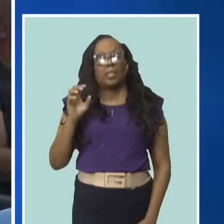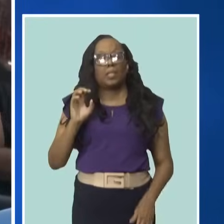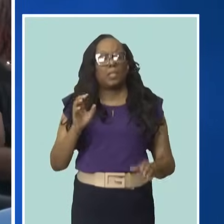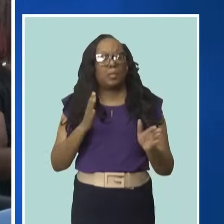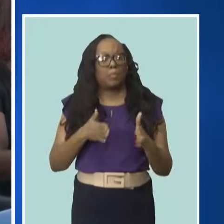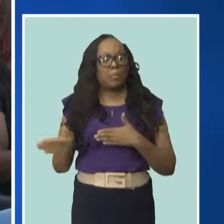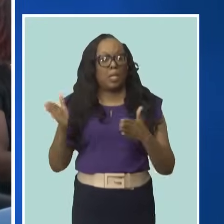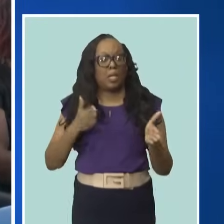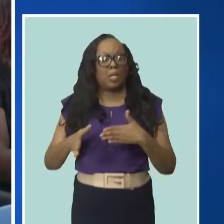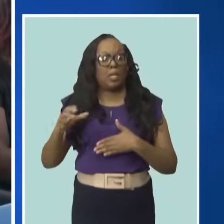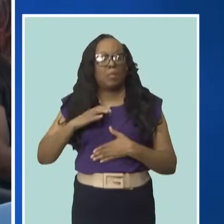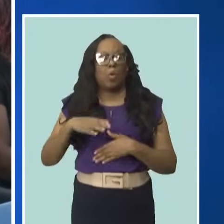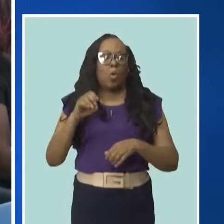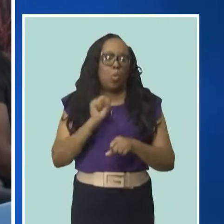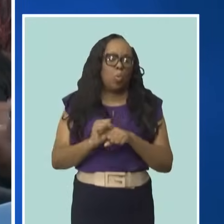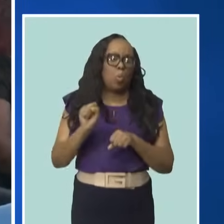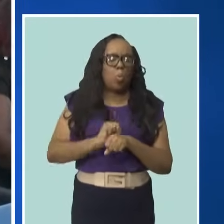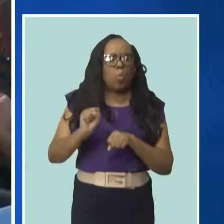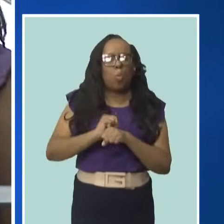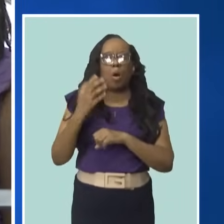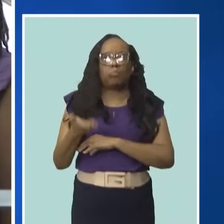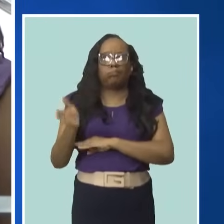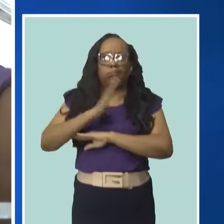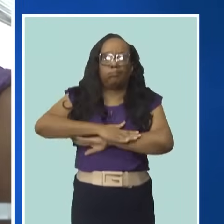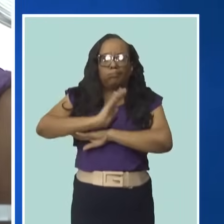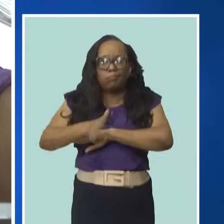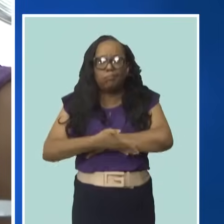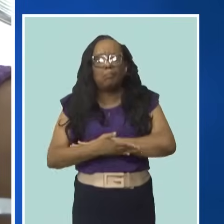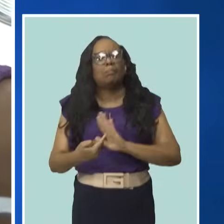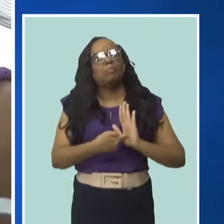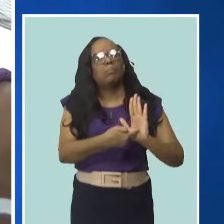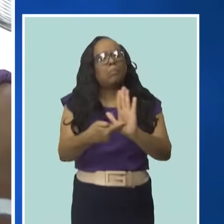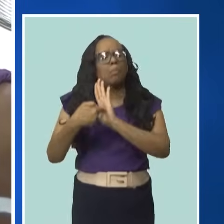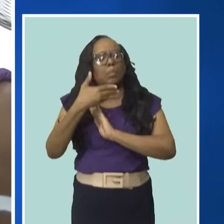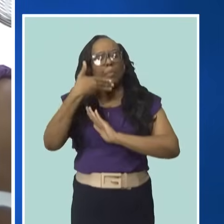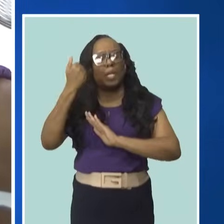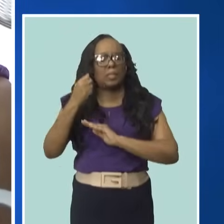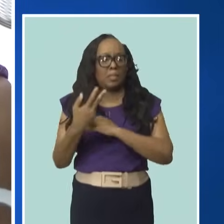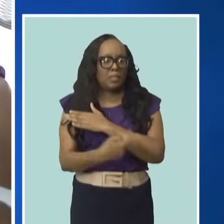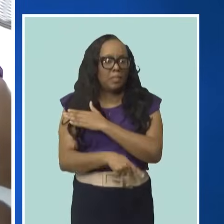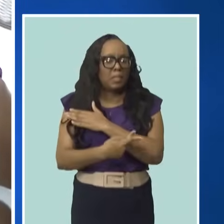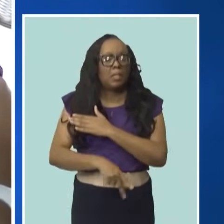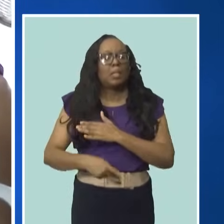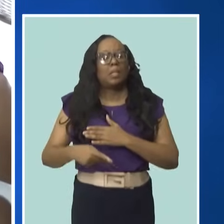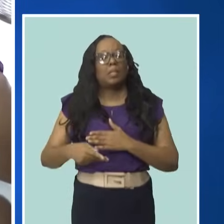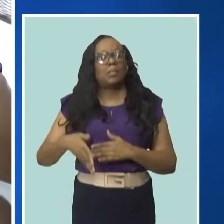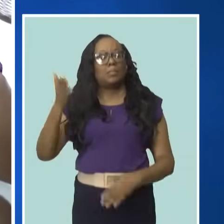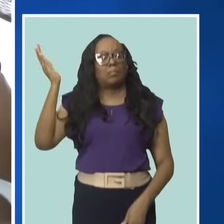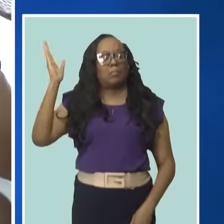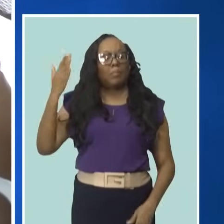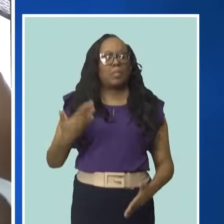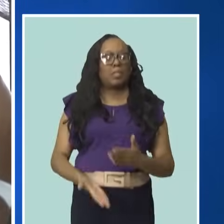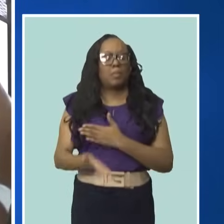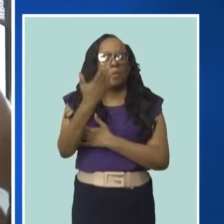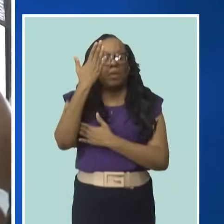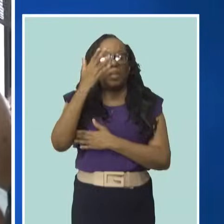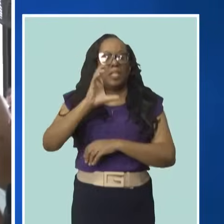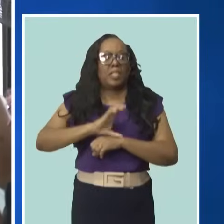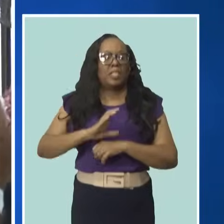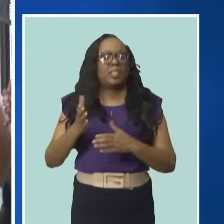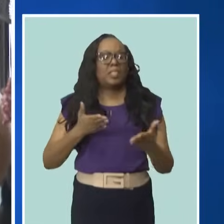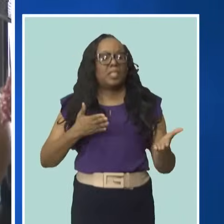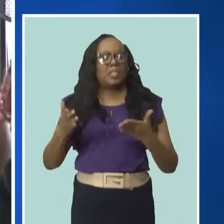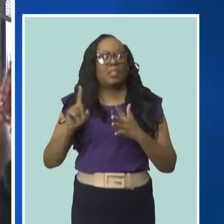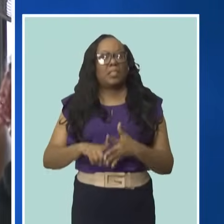clock to plan exciting events that will showcase the best of St. Phillip. He was addressing this morning's St. Phillip Regathering church service